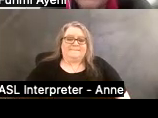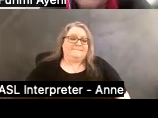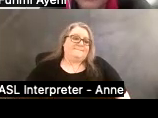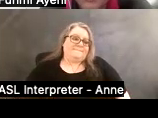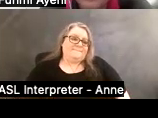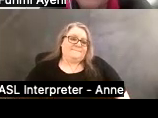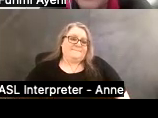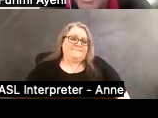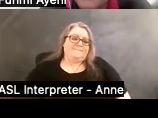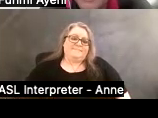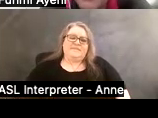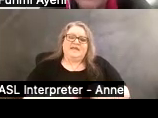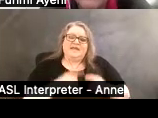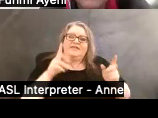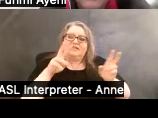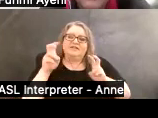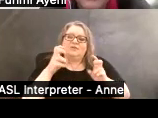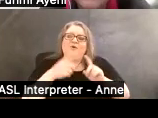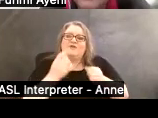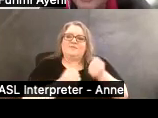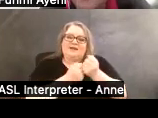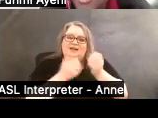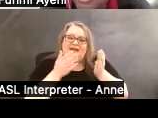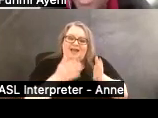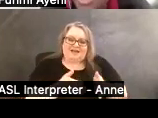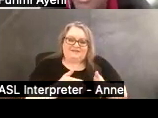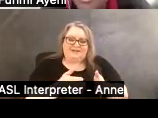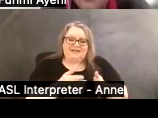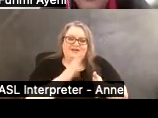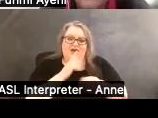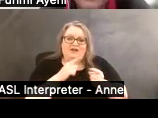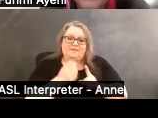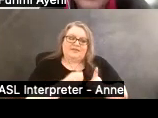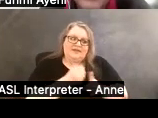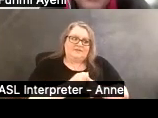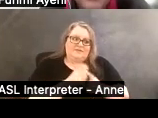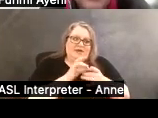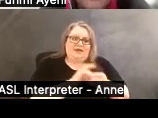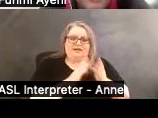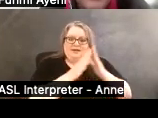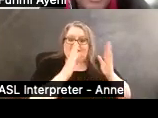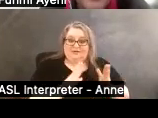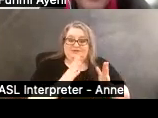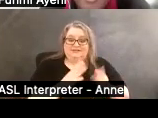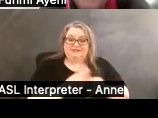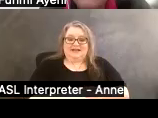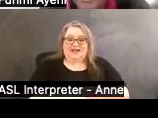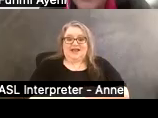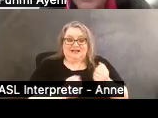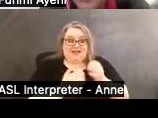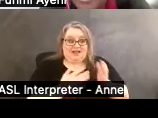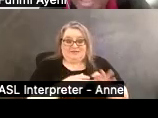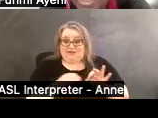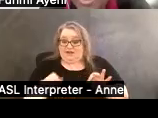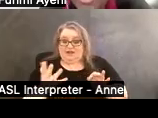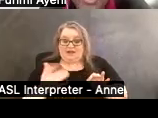And then this is a quote from an advocate that speaks again to the impact on housing that these funds had. And this advocate said, "I've worked